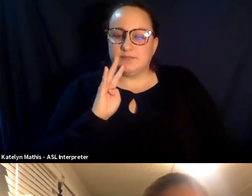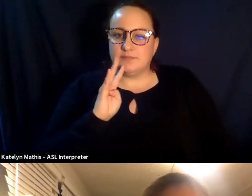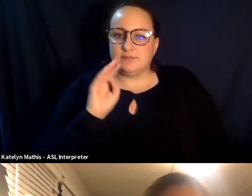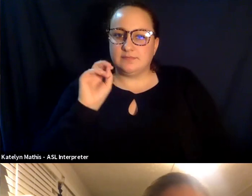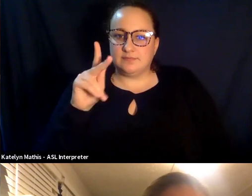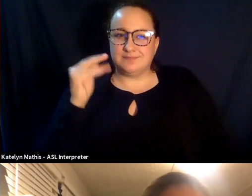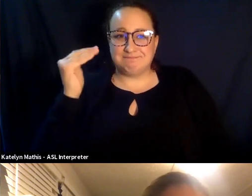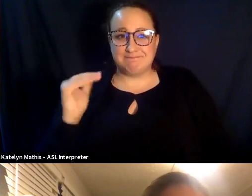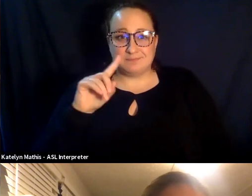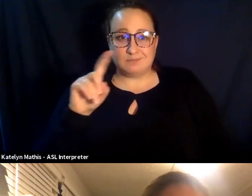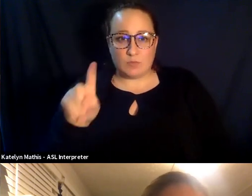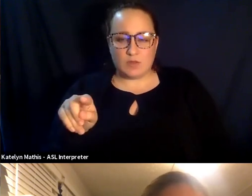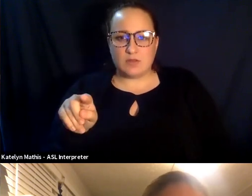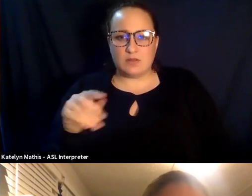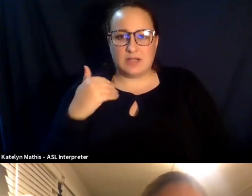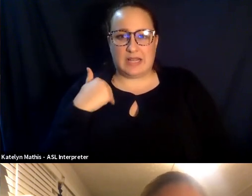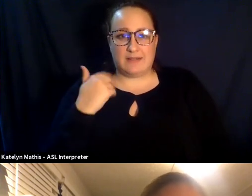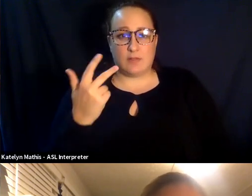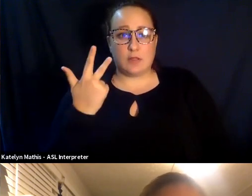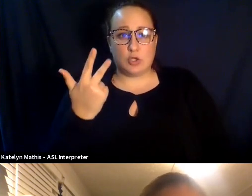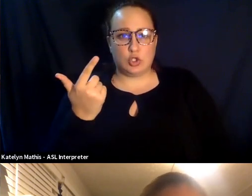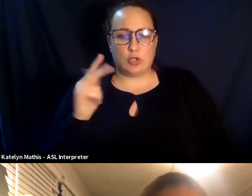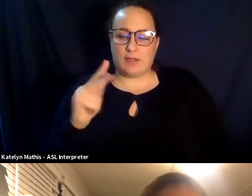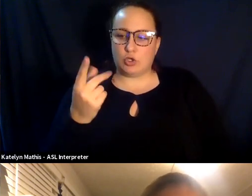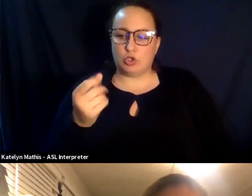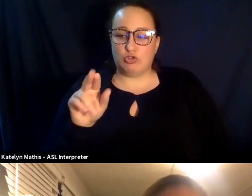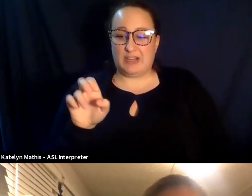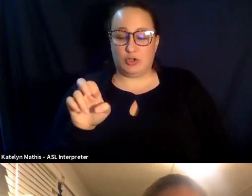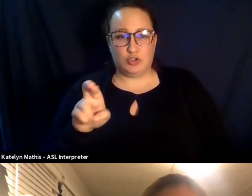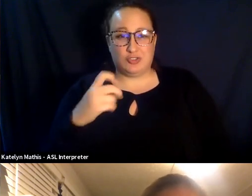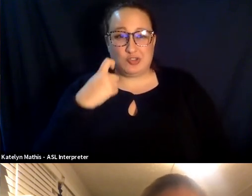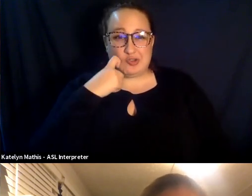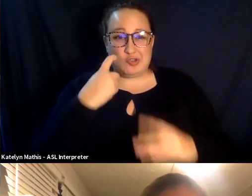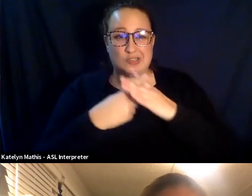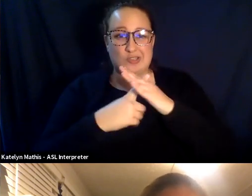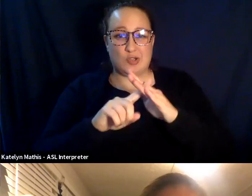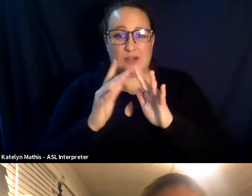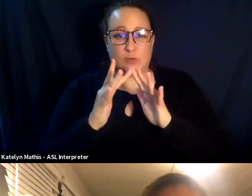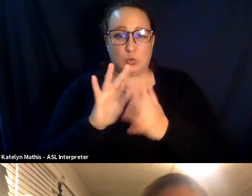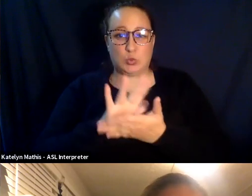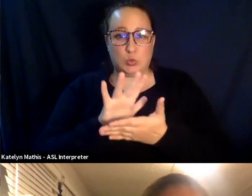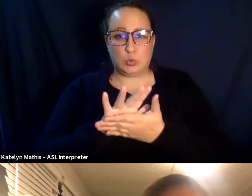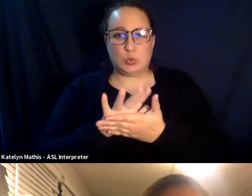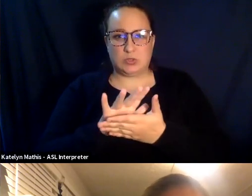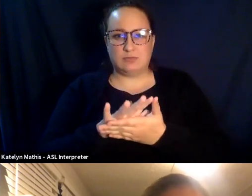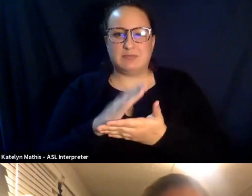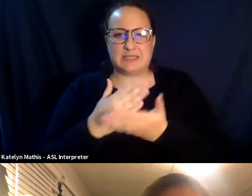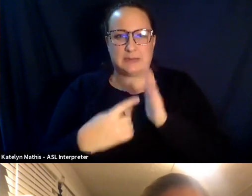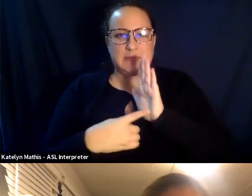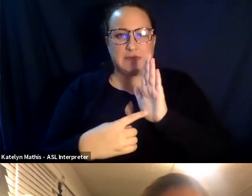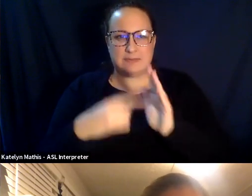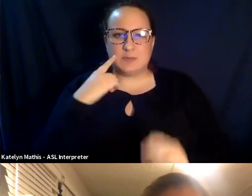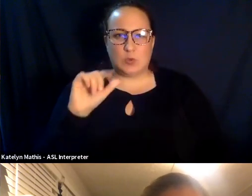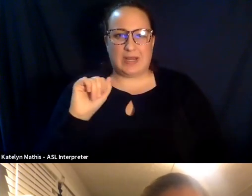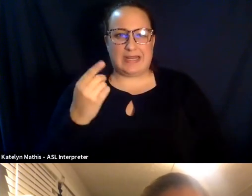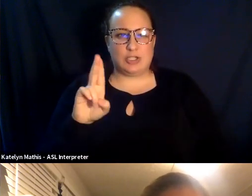Let's see. Next question is, I have a third grader that just started virtual school. He shows some symptoms of ADHD. My question